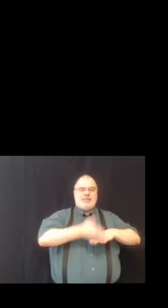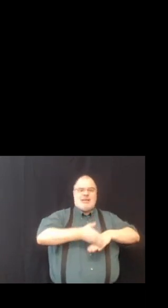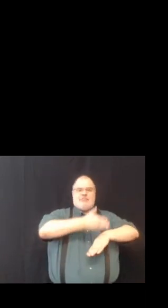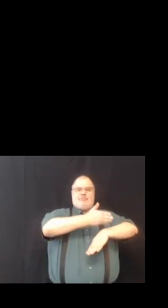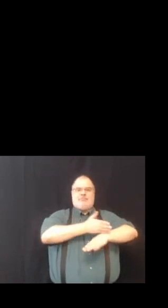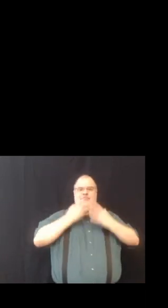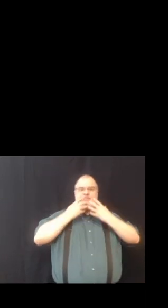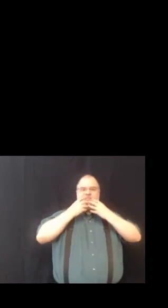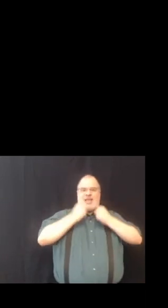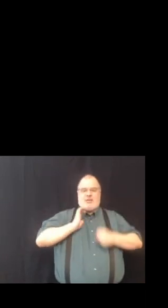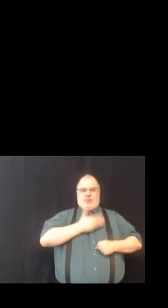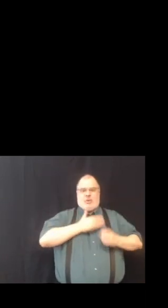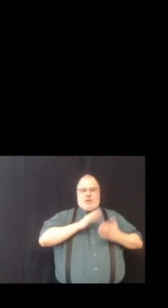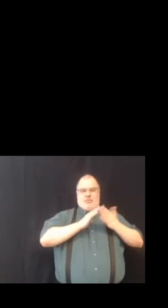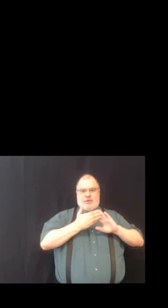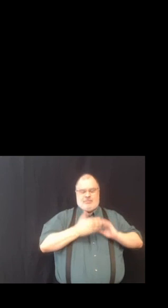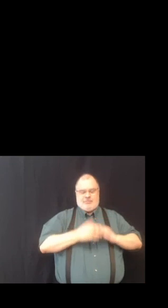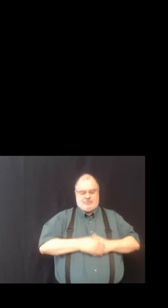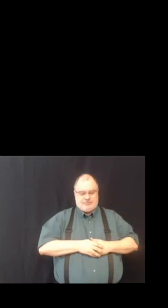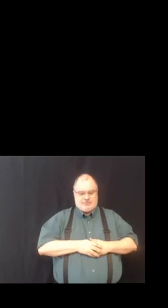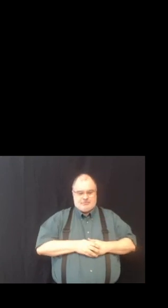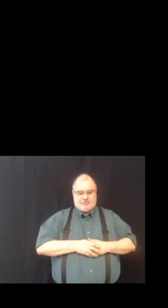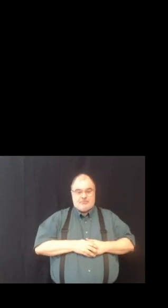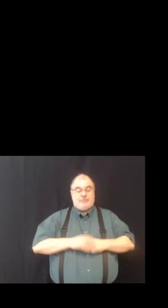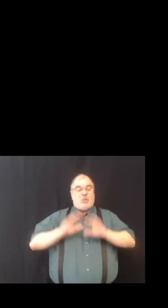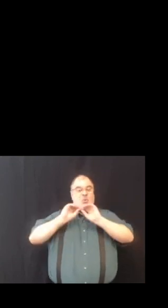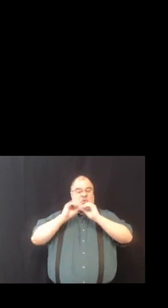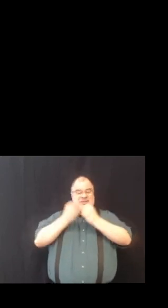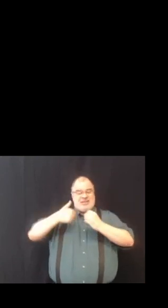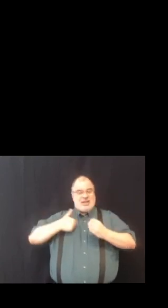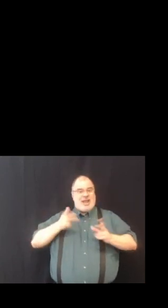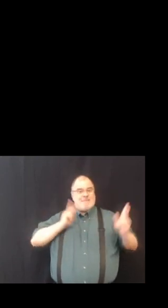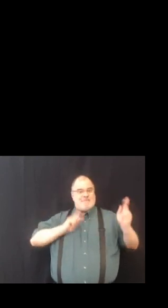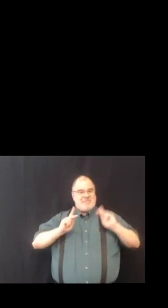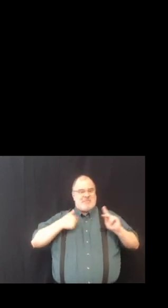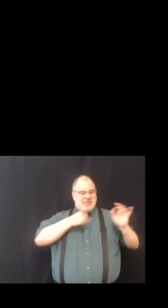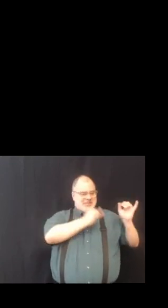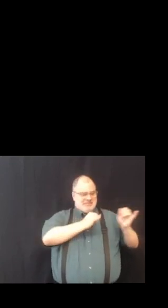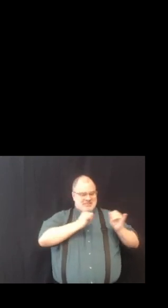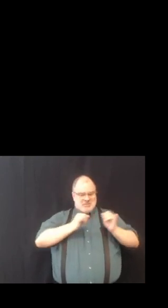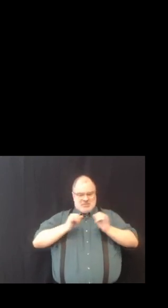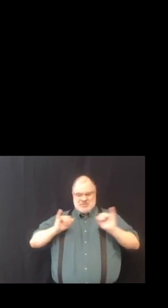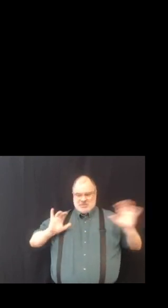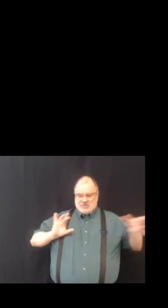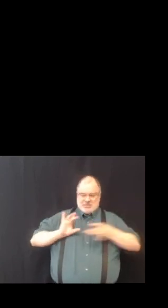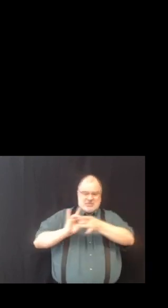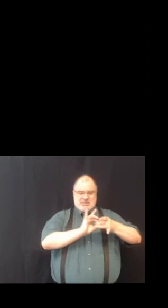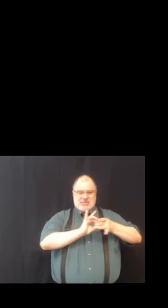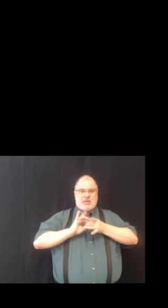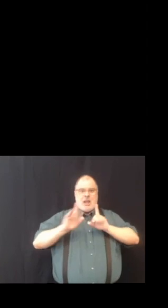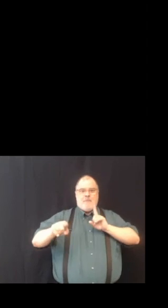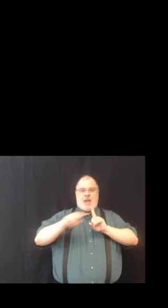in which we serve. Our organization is built on individual strength to collectively foster a positive work